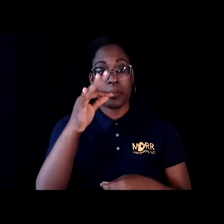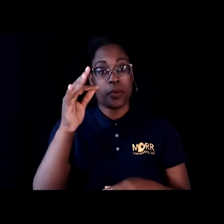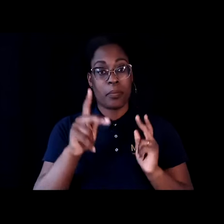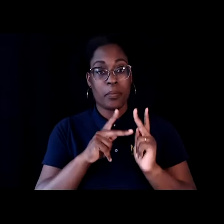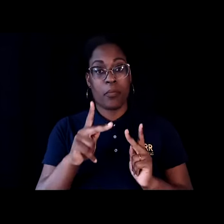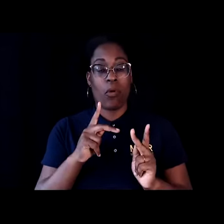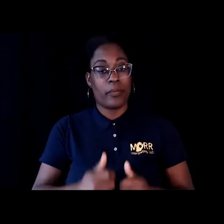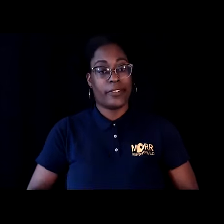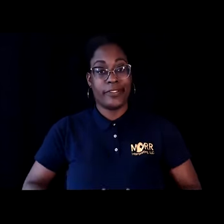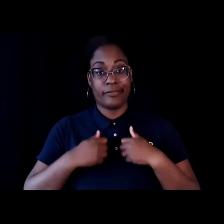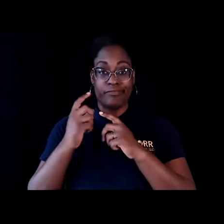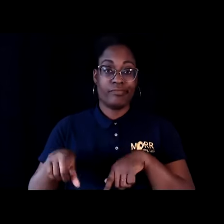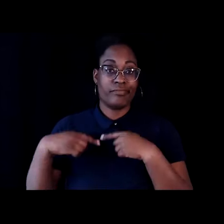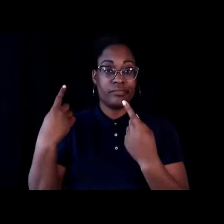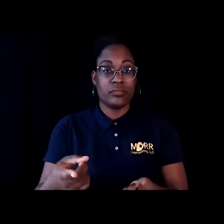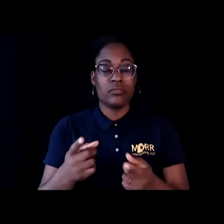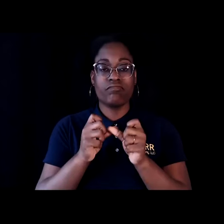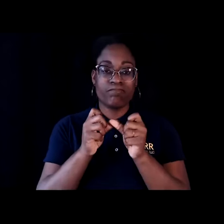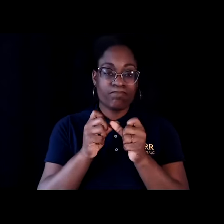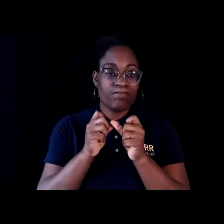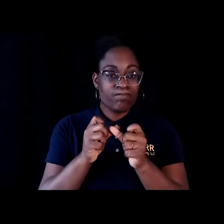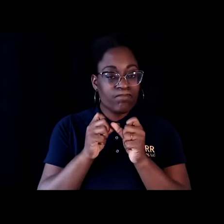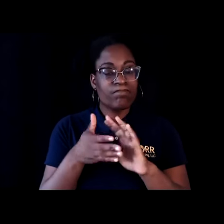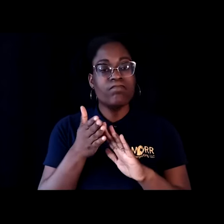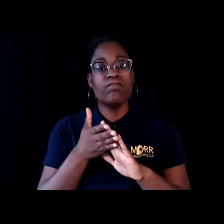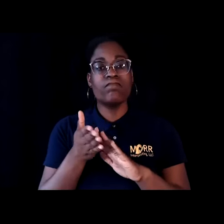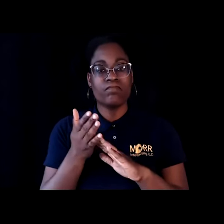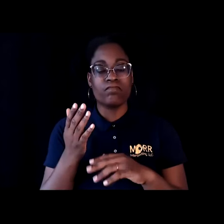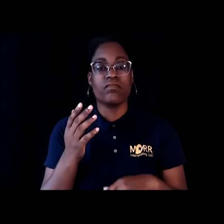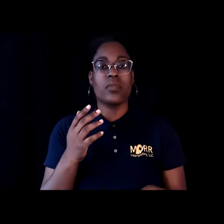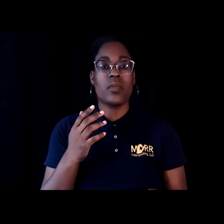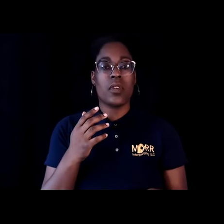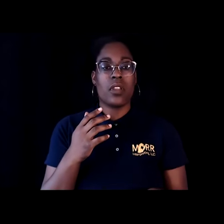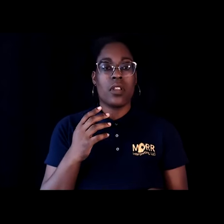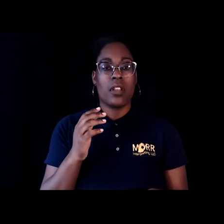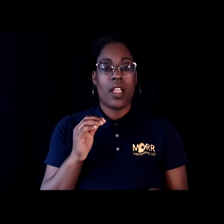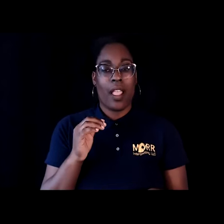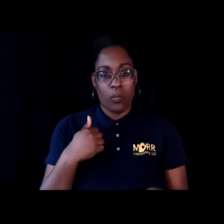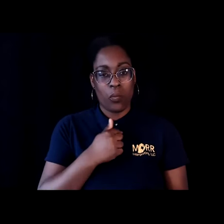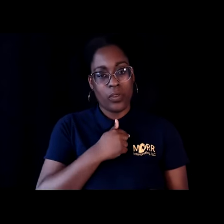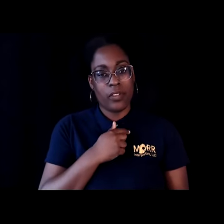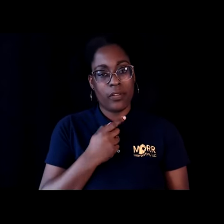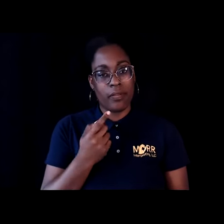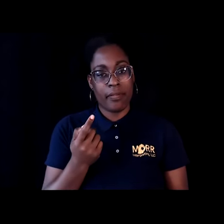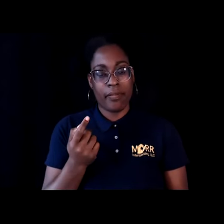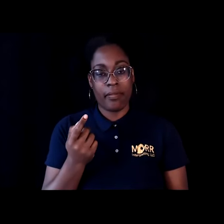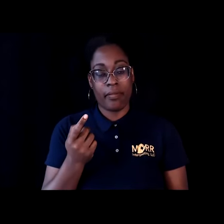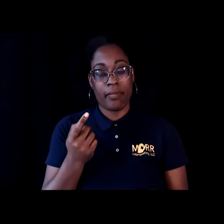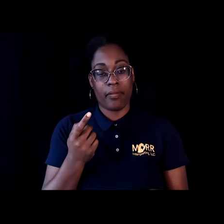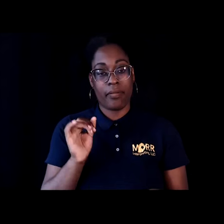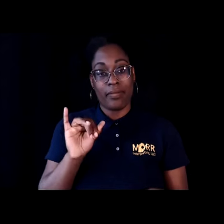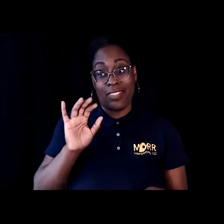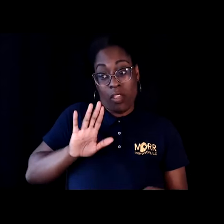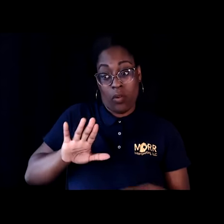long over this time and have sustained themselves and then reawakened their movement in a gathering in 1992 when